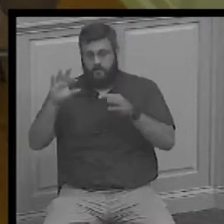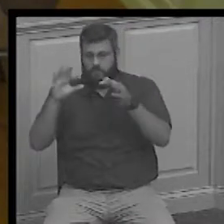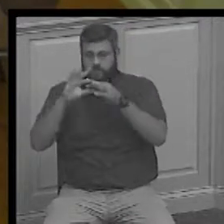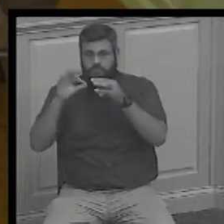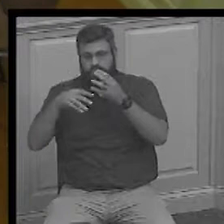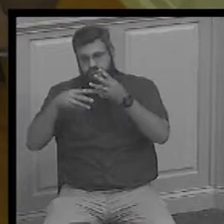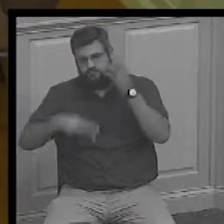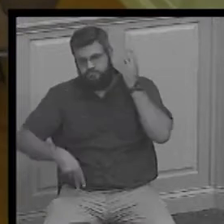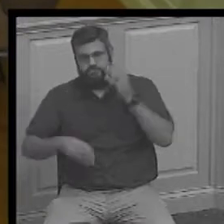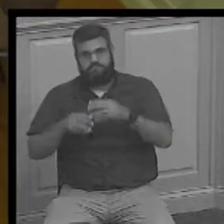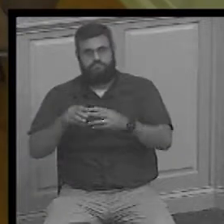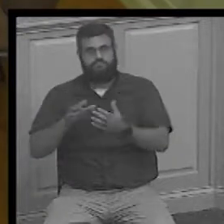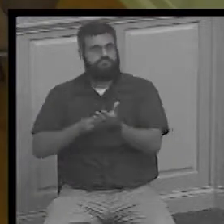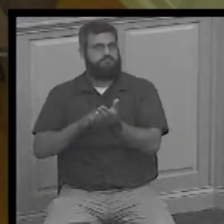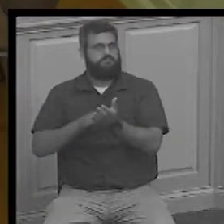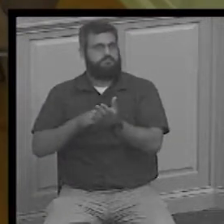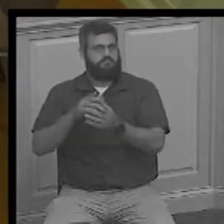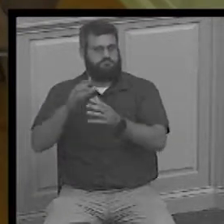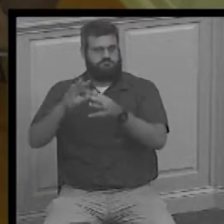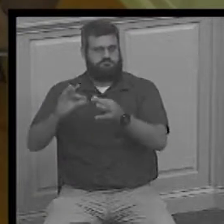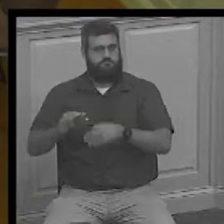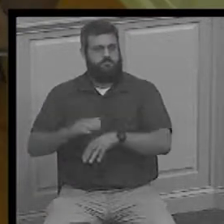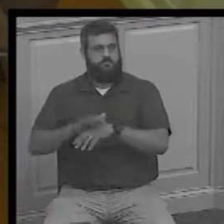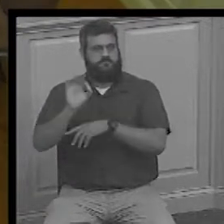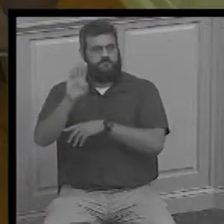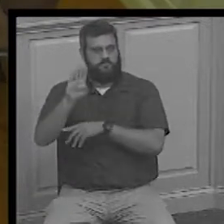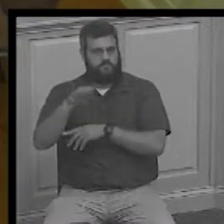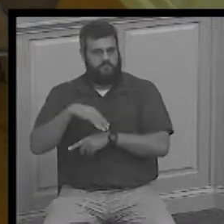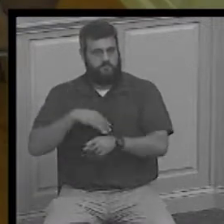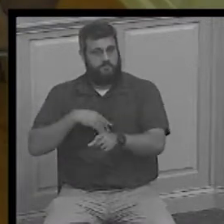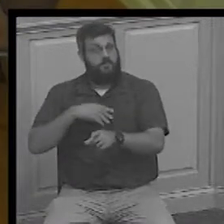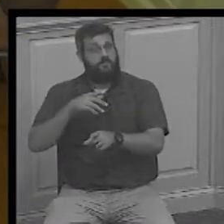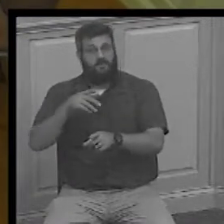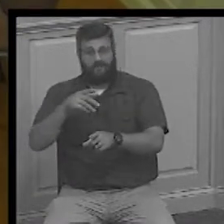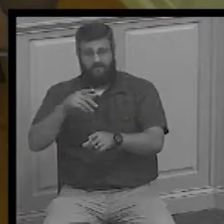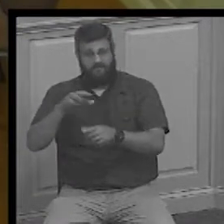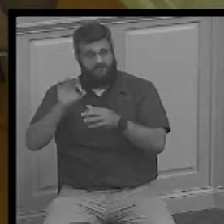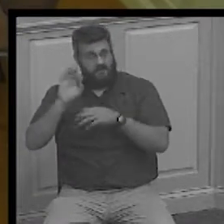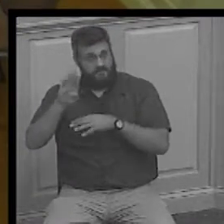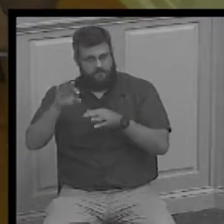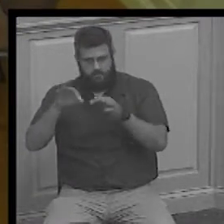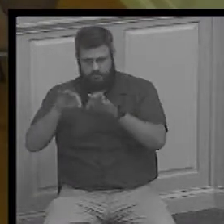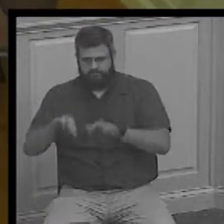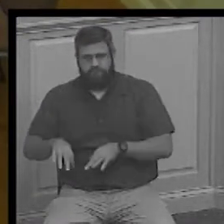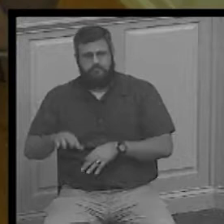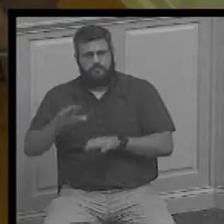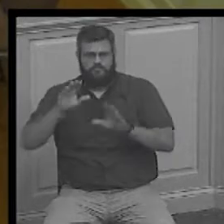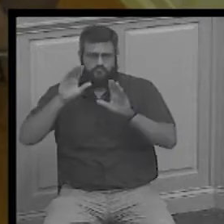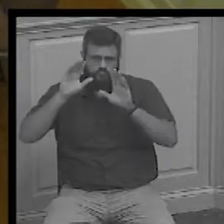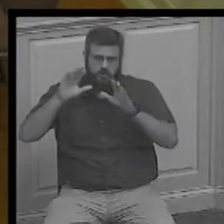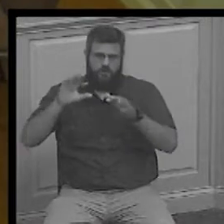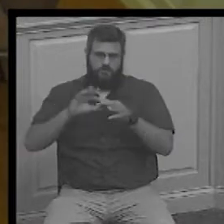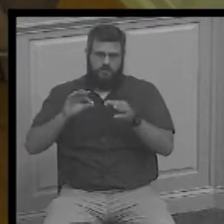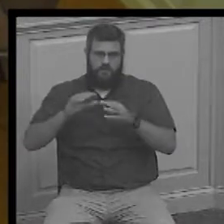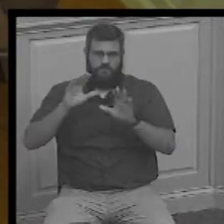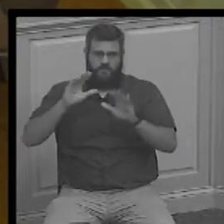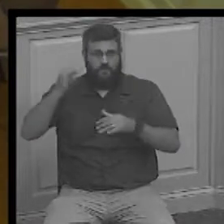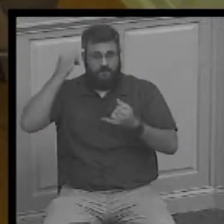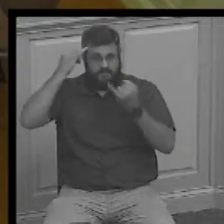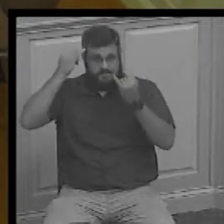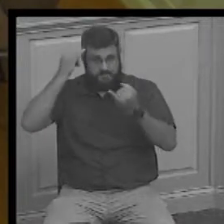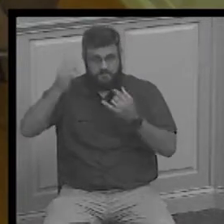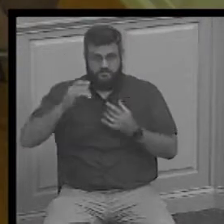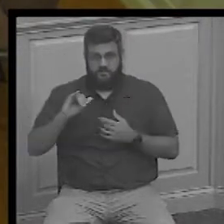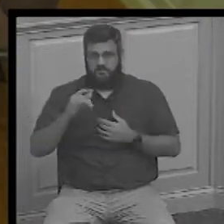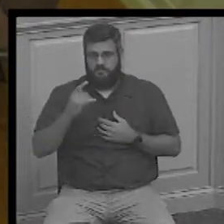of information of their opinions. yeah. And there were great comments. Some of them were fantastic ideas, like there was